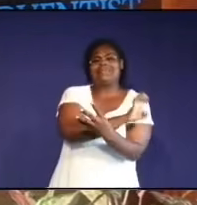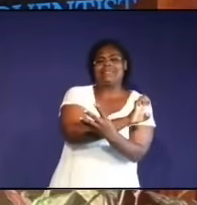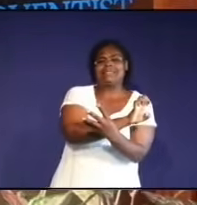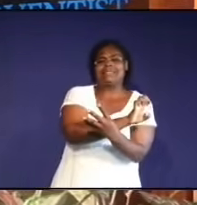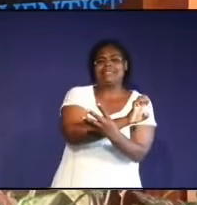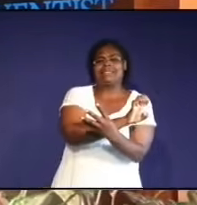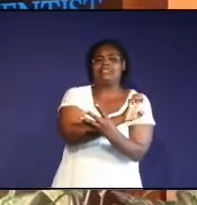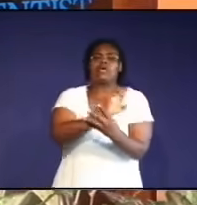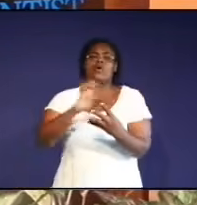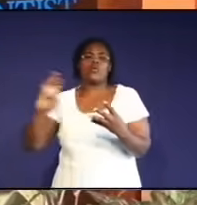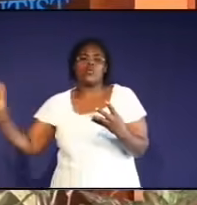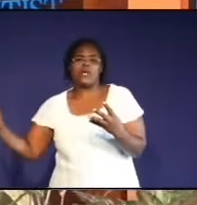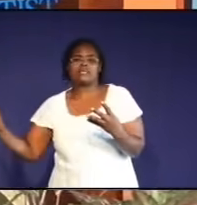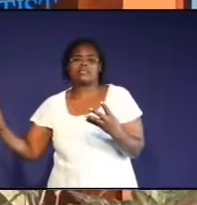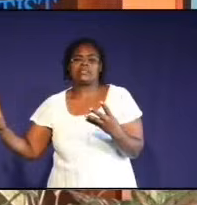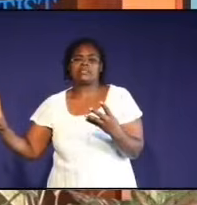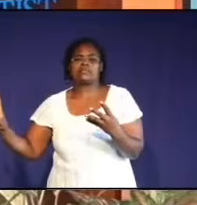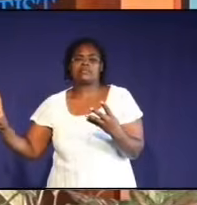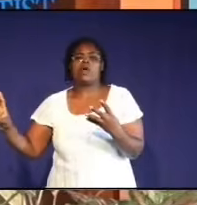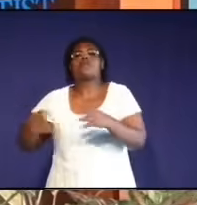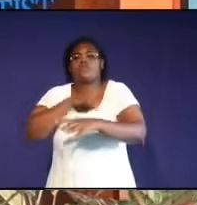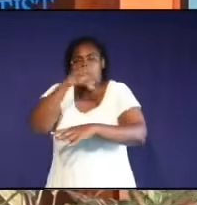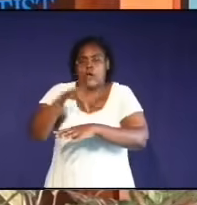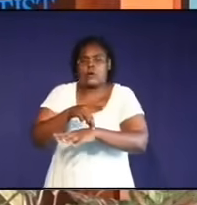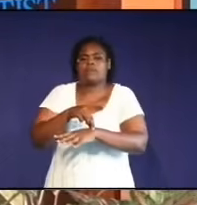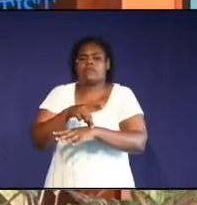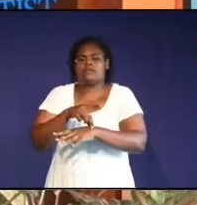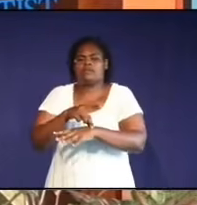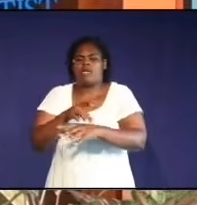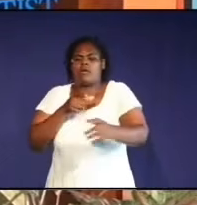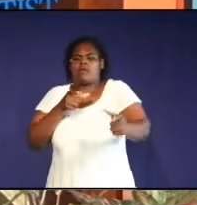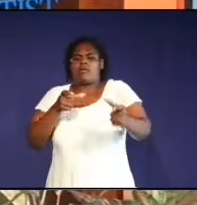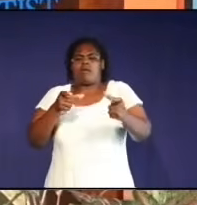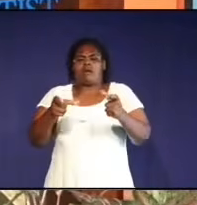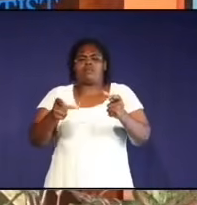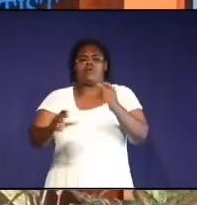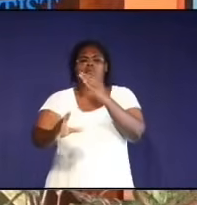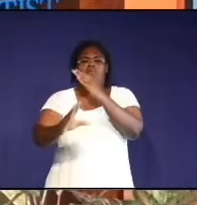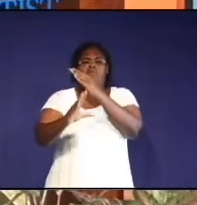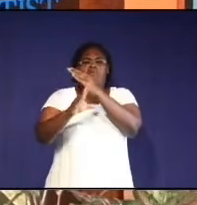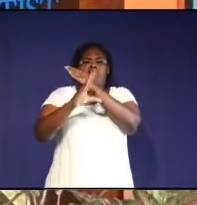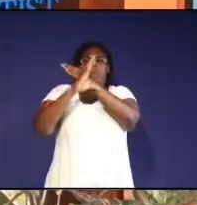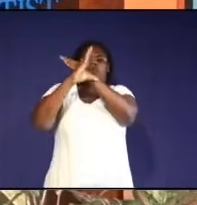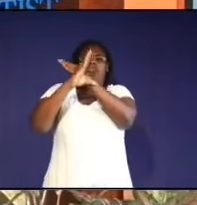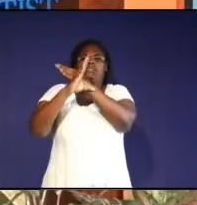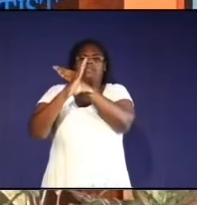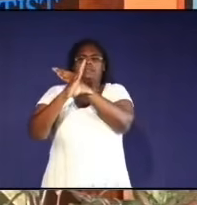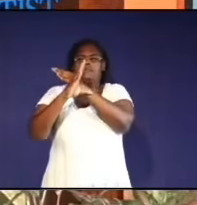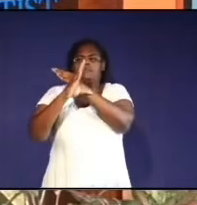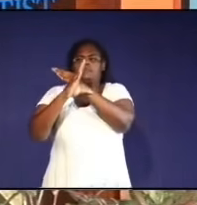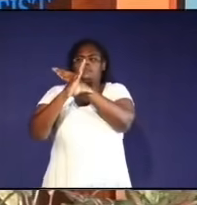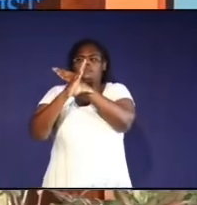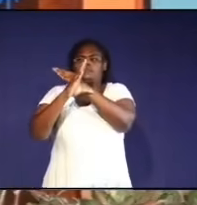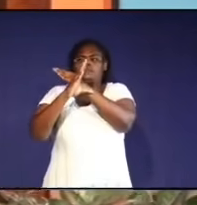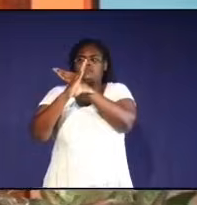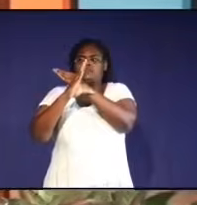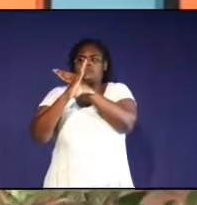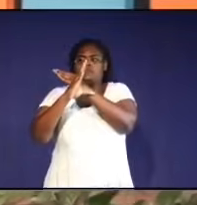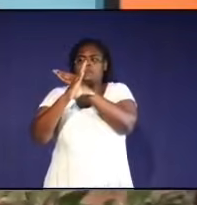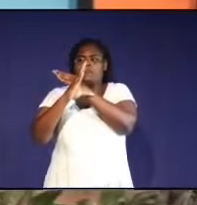south, east, west, holding back the winds of strife. Let me help you.